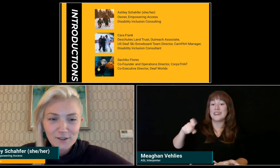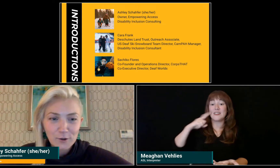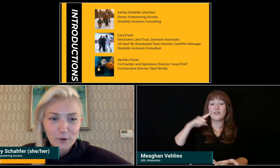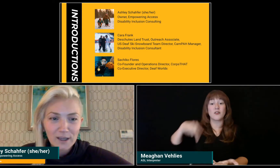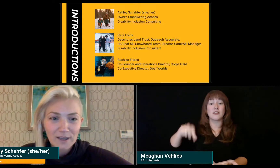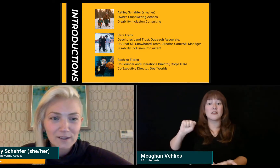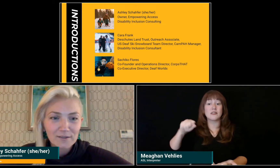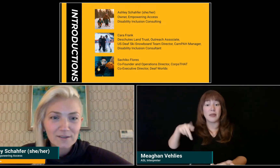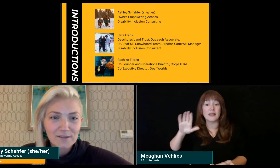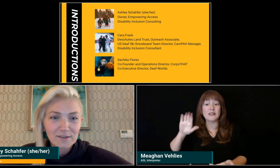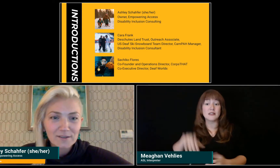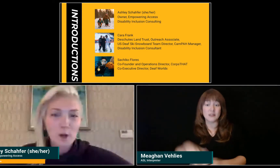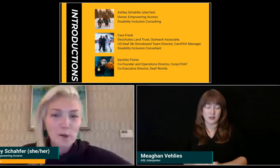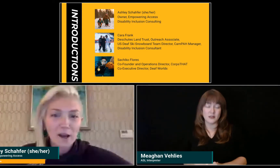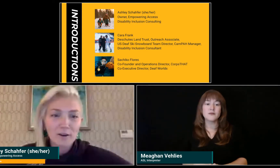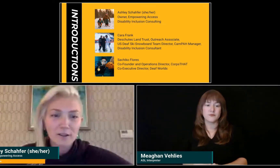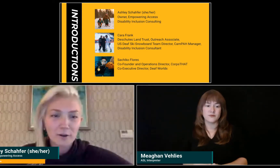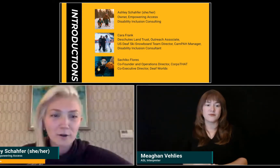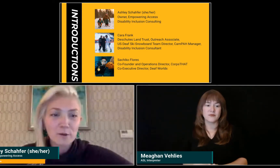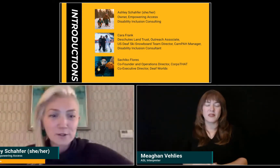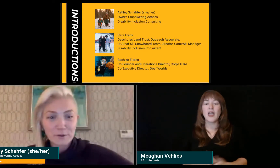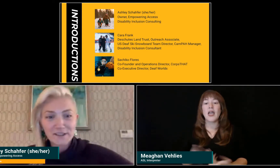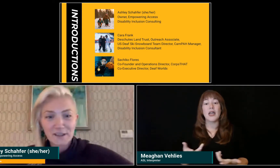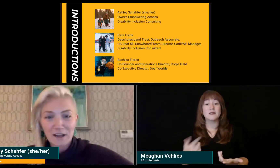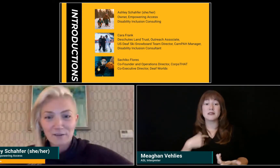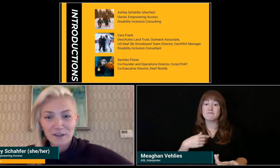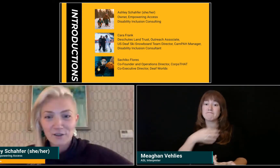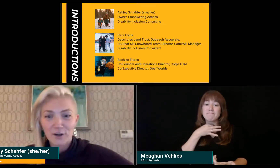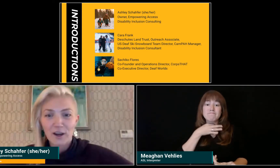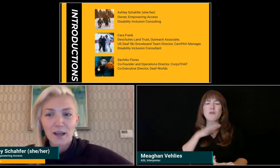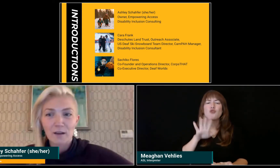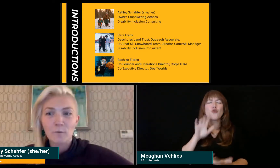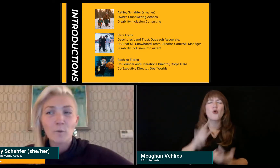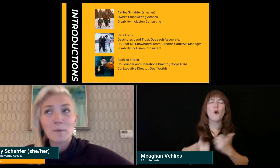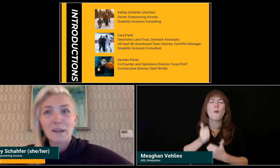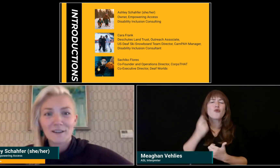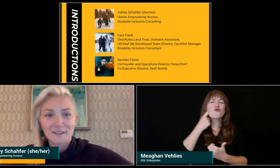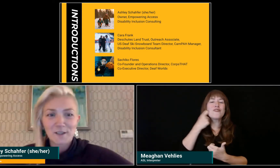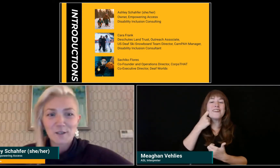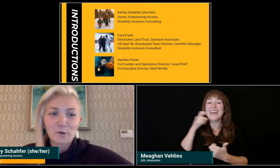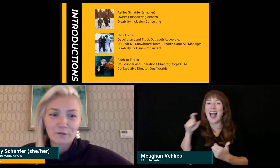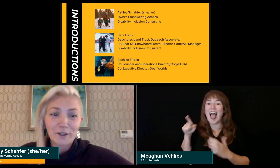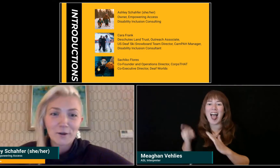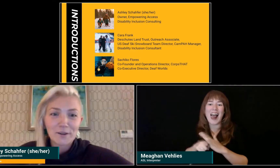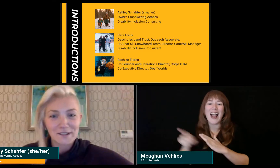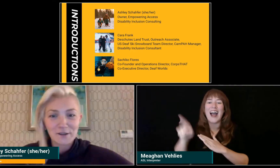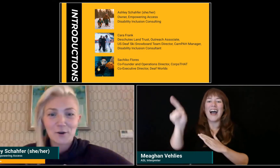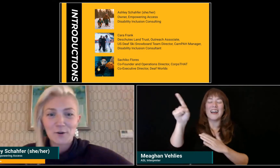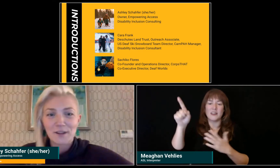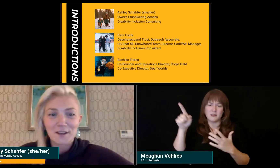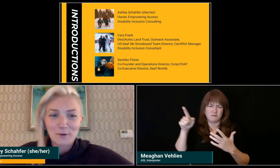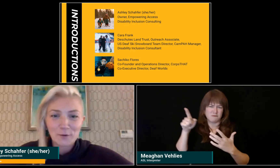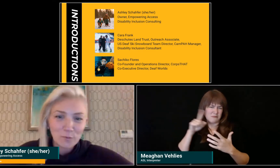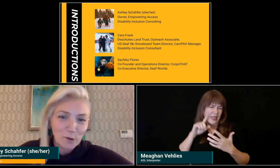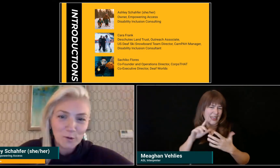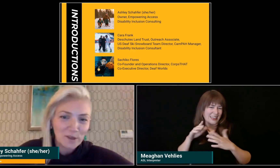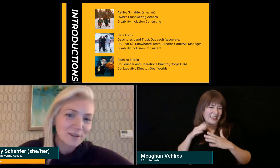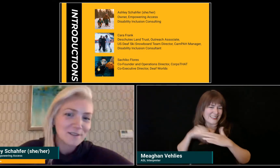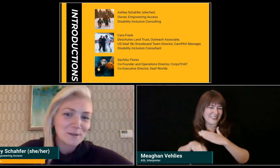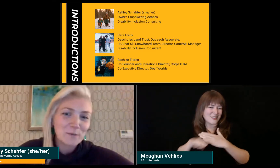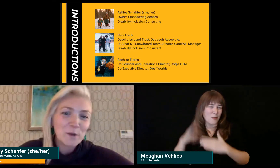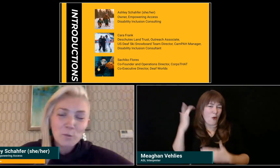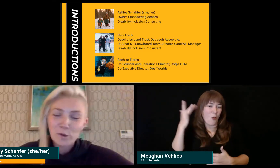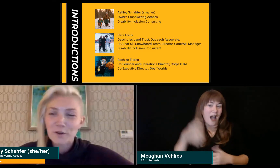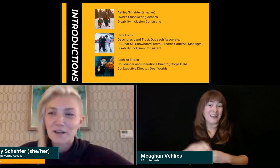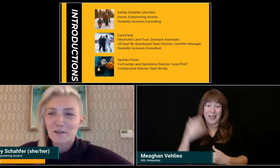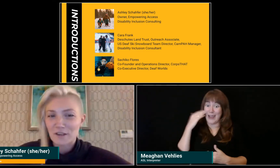then also, I would love to hear about your most recent adventure and what made it accessible for you, because I know that you've both been